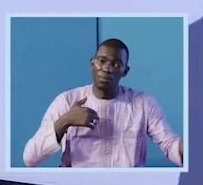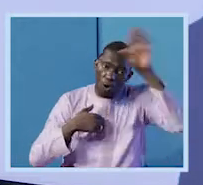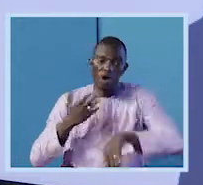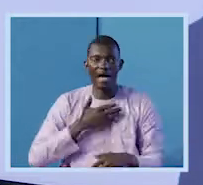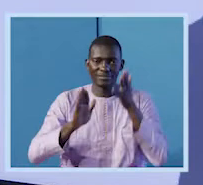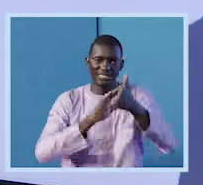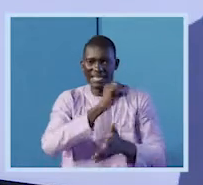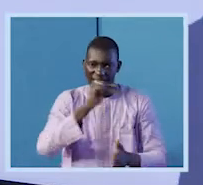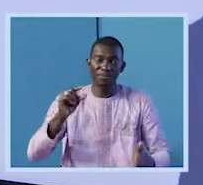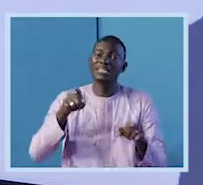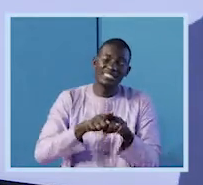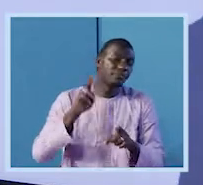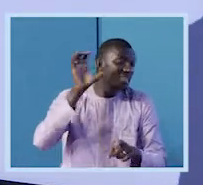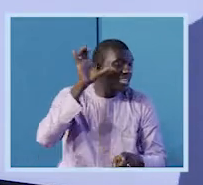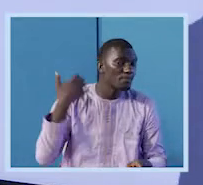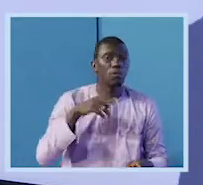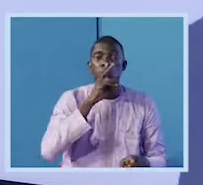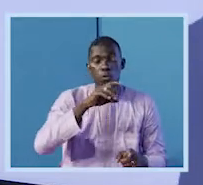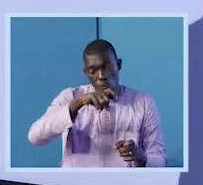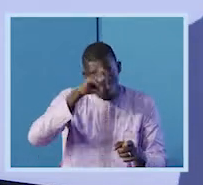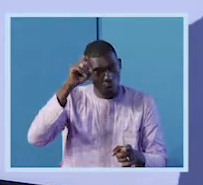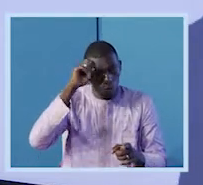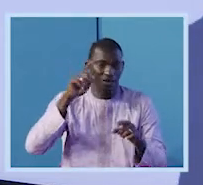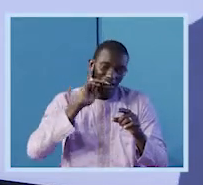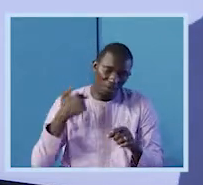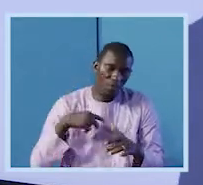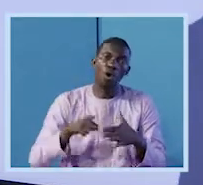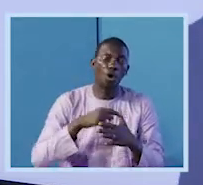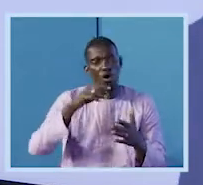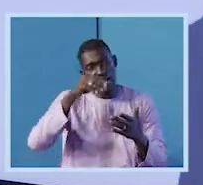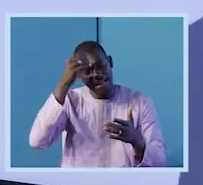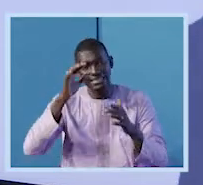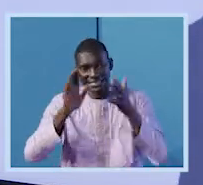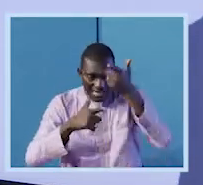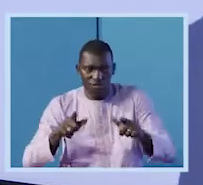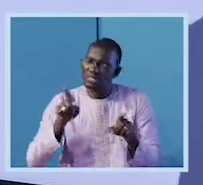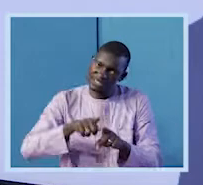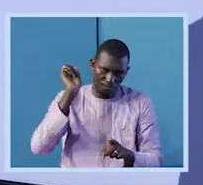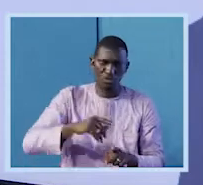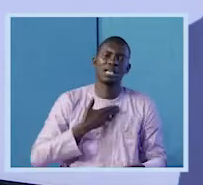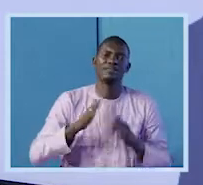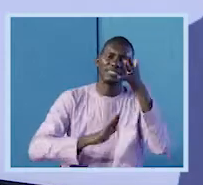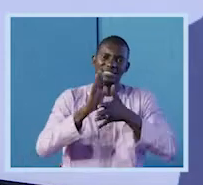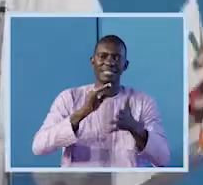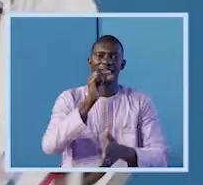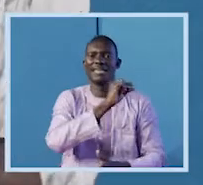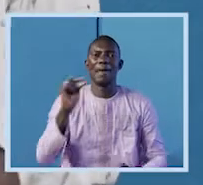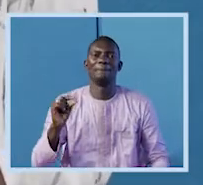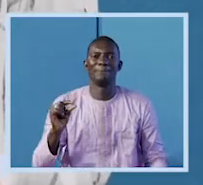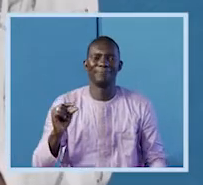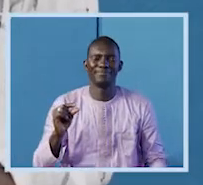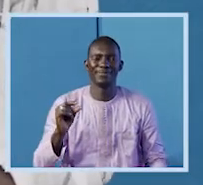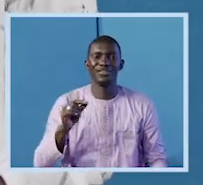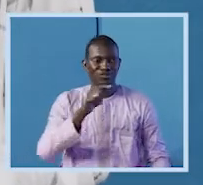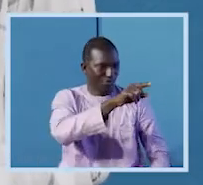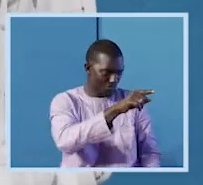sign name. So once you started learning sign language, maybe who knows, maybe Binta might choose a sign name for you. Okay. Yeah, everyone has a sign name. Okay, so I don't have a sign